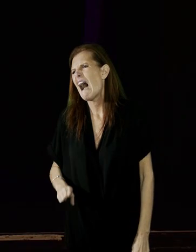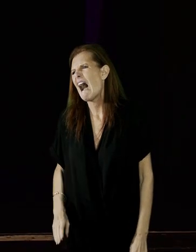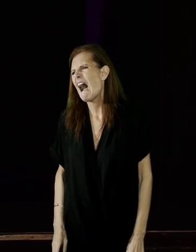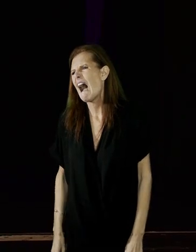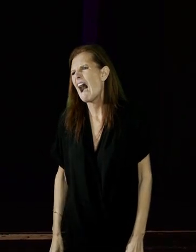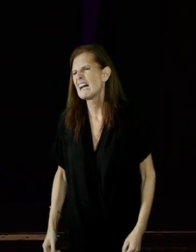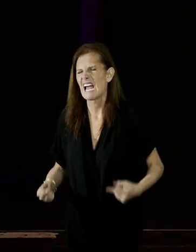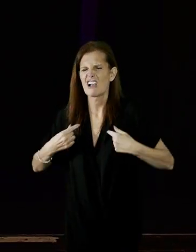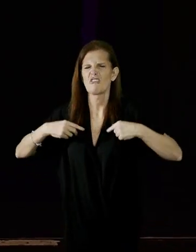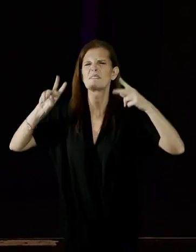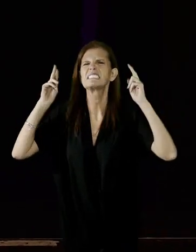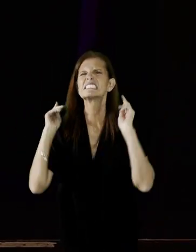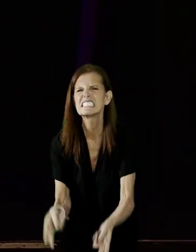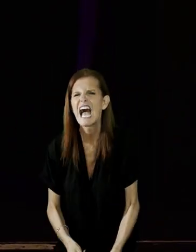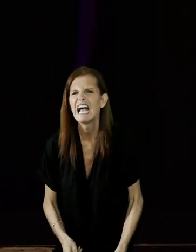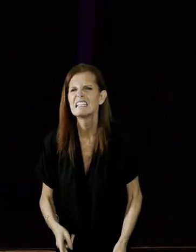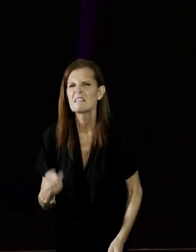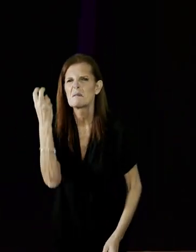blind.